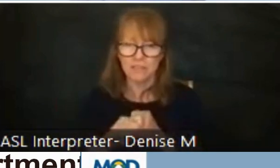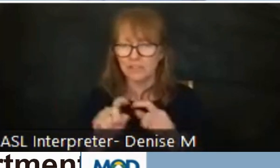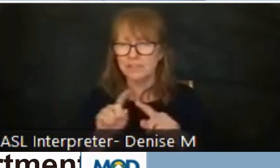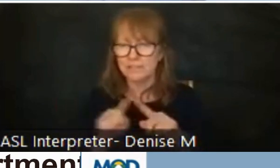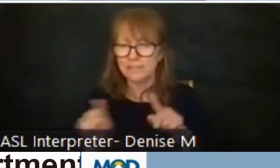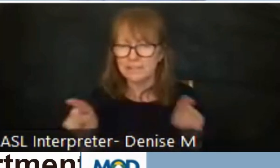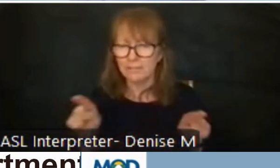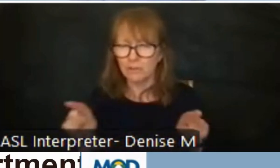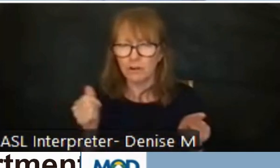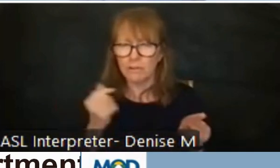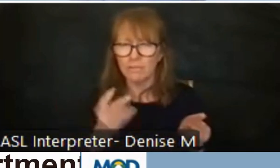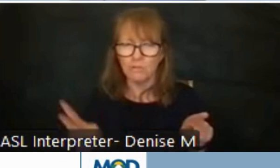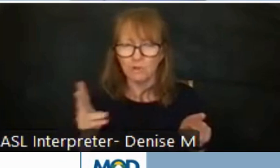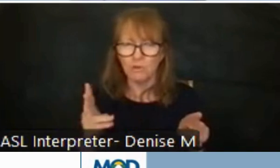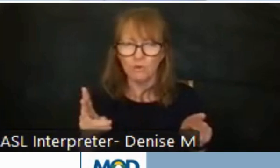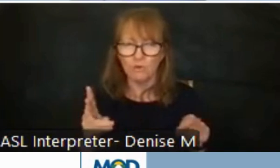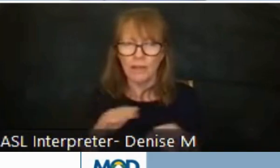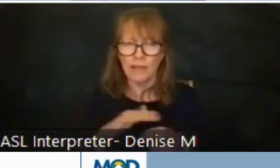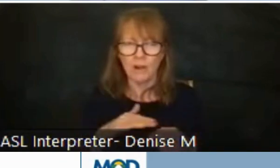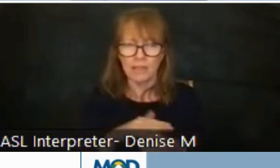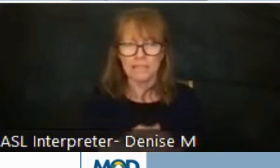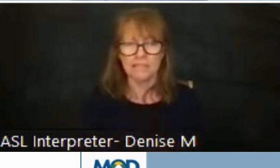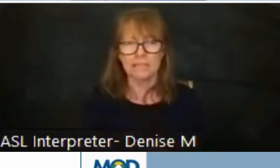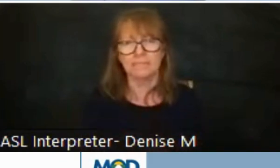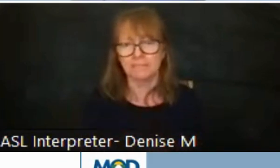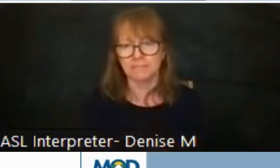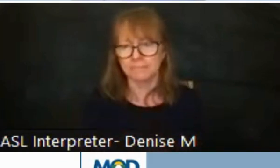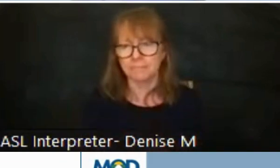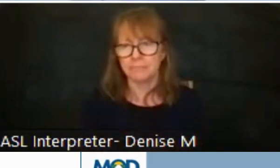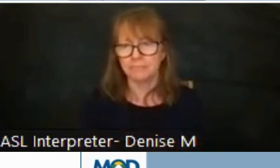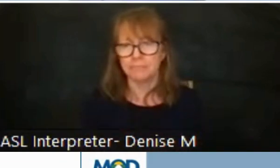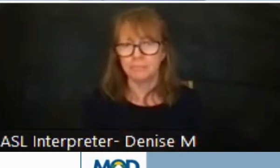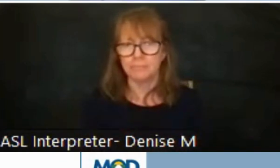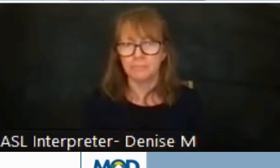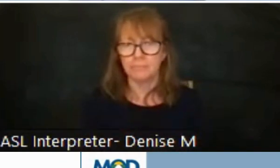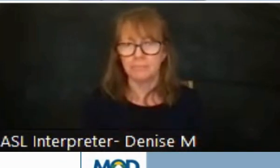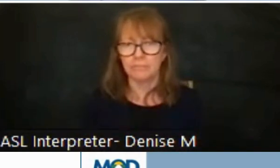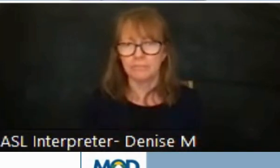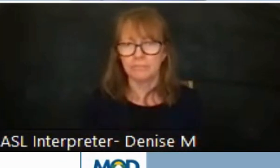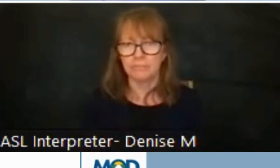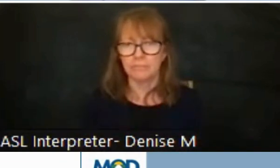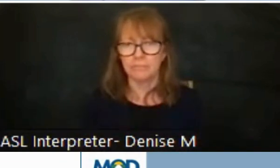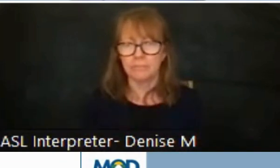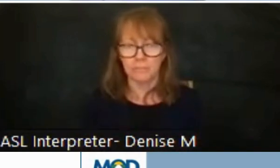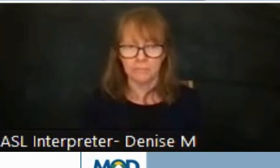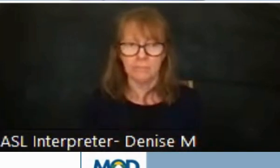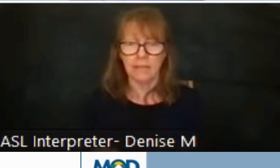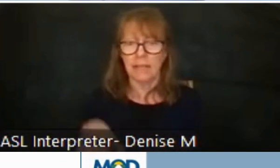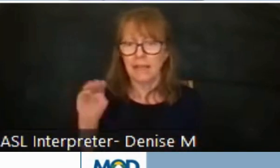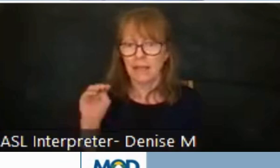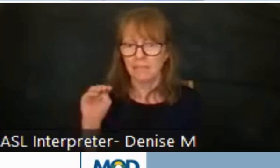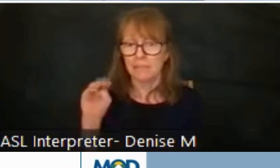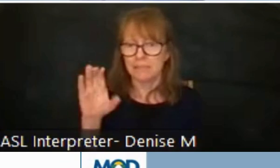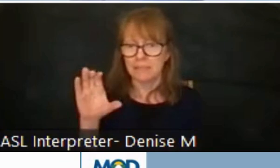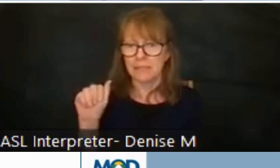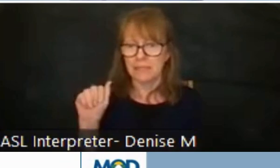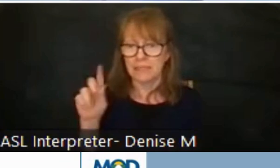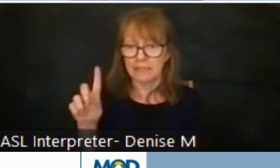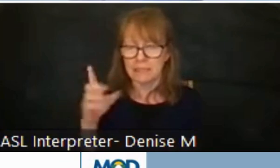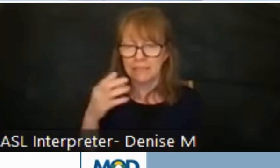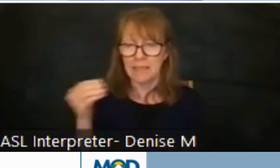a few areas. And, there's some links on that slide as well. So MCAD and HUD handle their